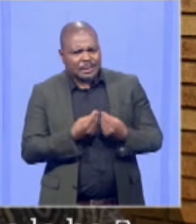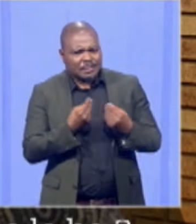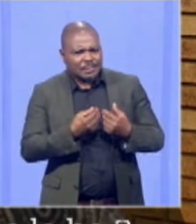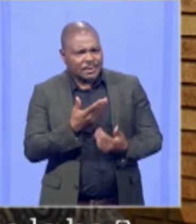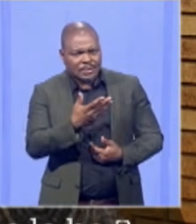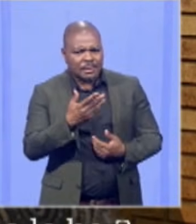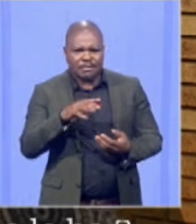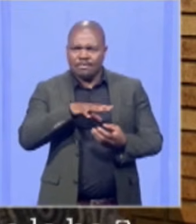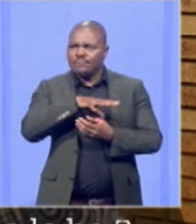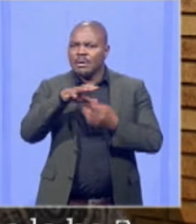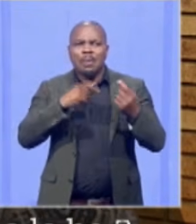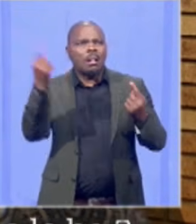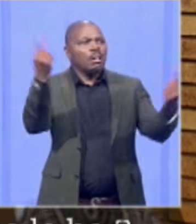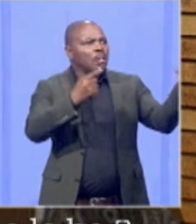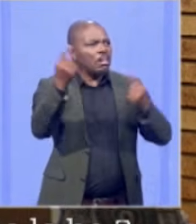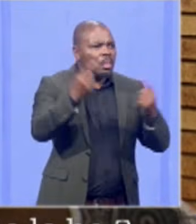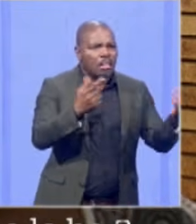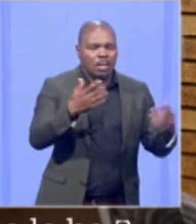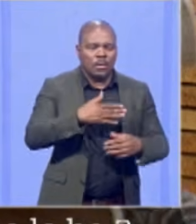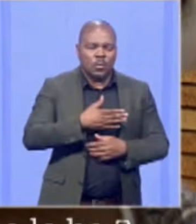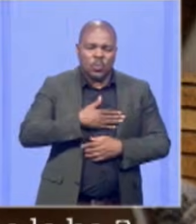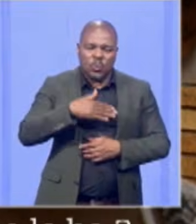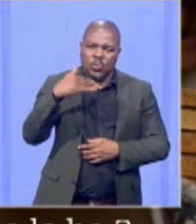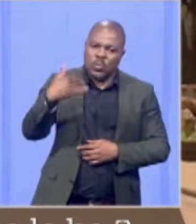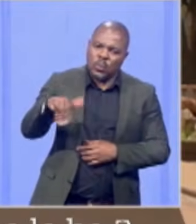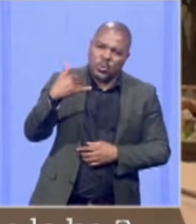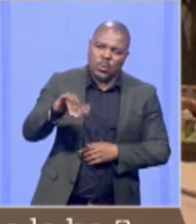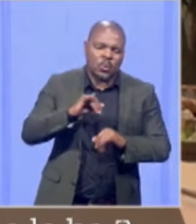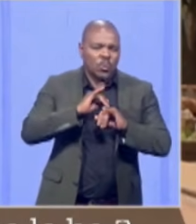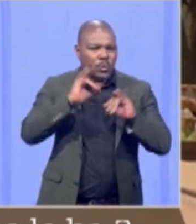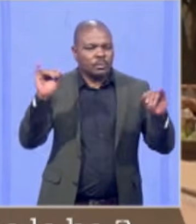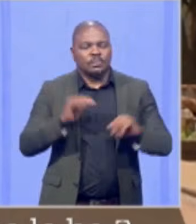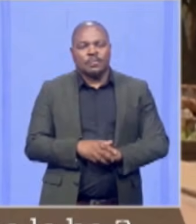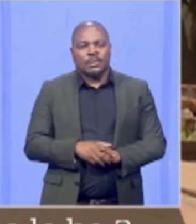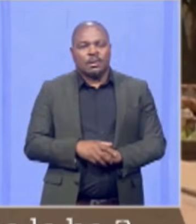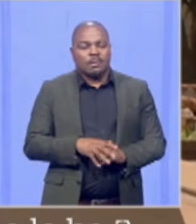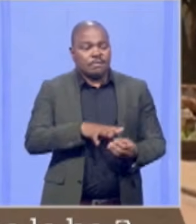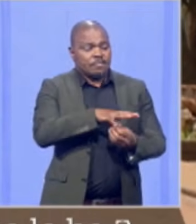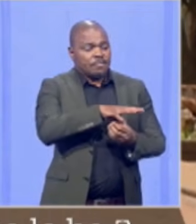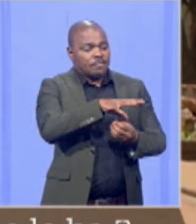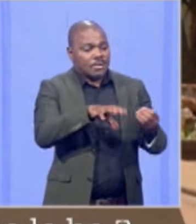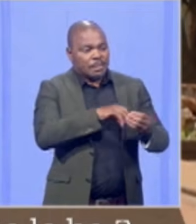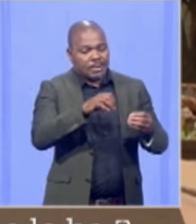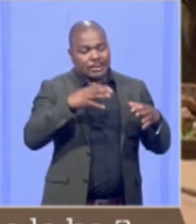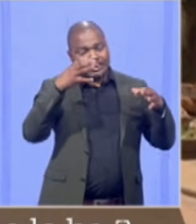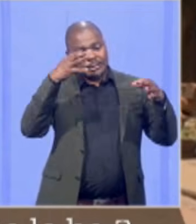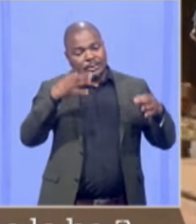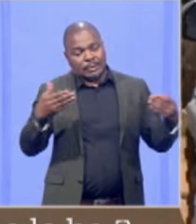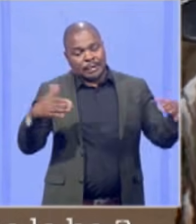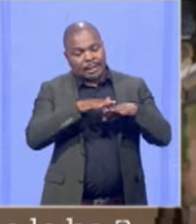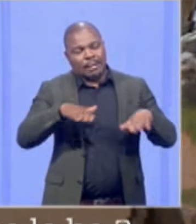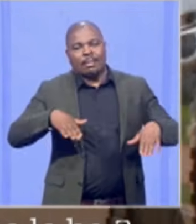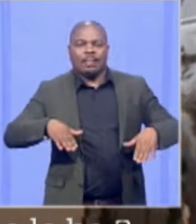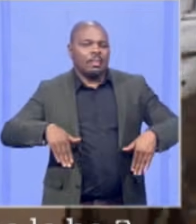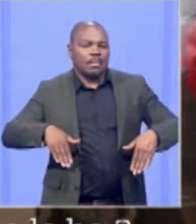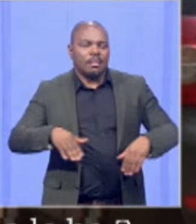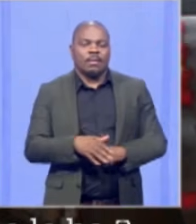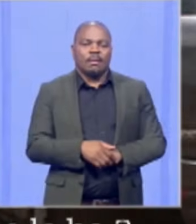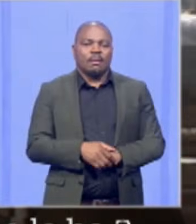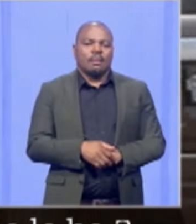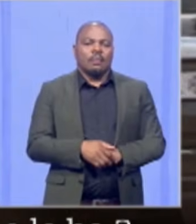mphakathi o so tswile re utlwile bohloko bo bogolo haholo. Ba lelapa ga ba ise ba swetse ka letlha la phitlho.